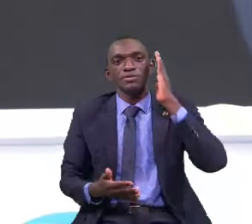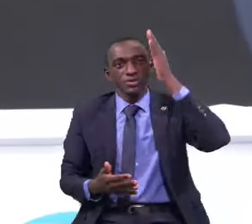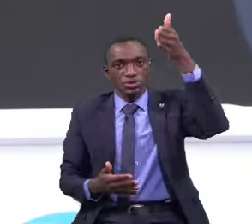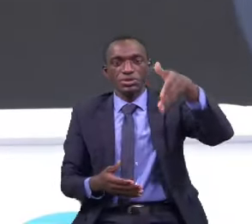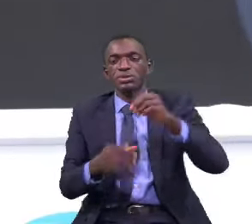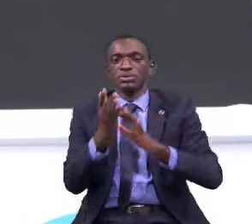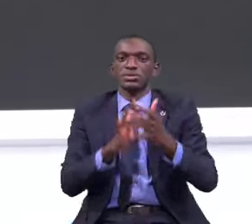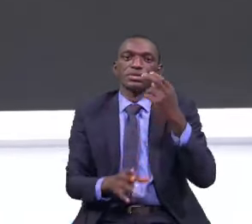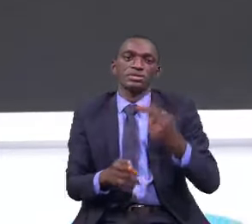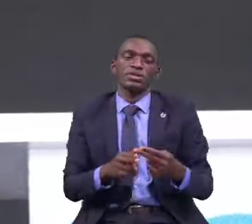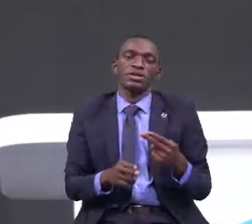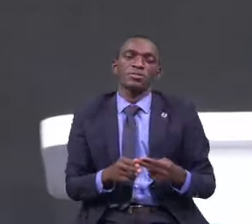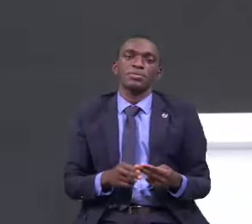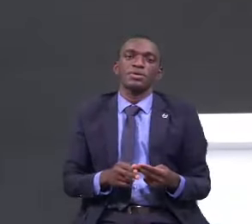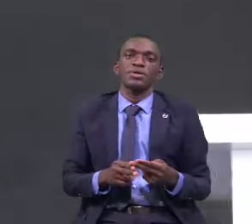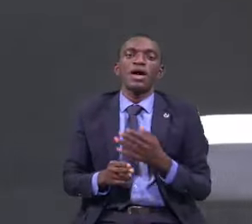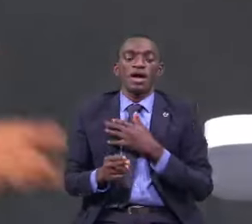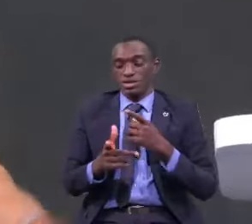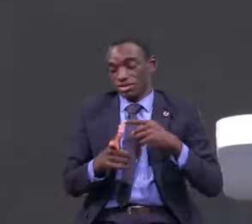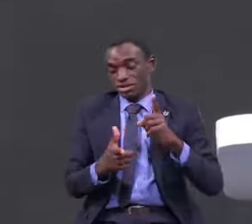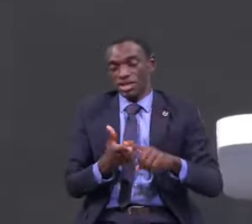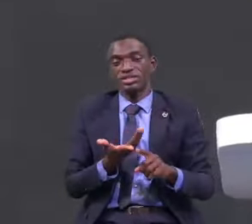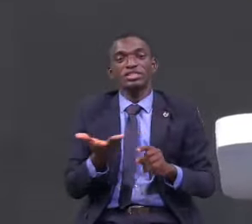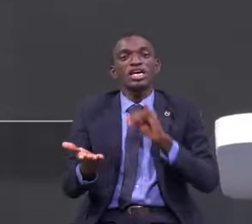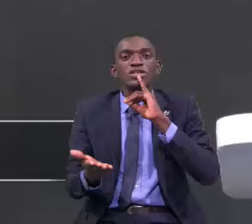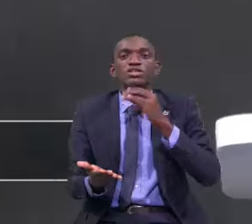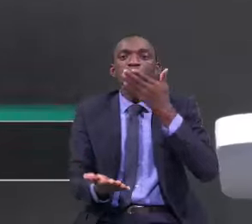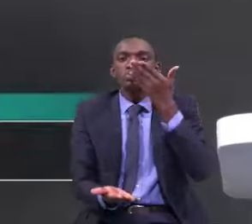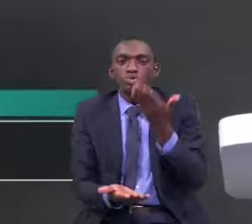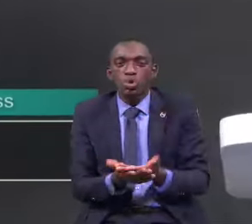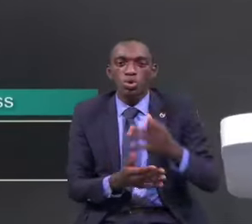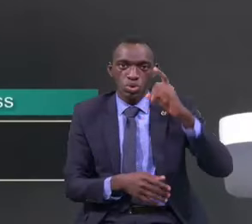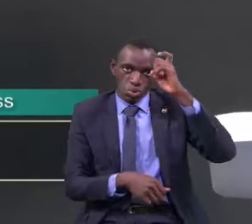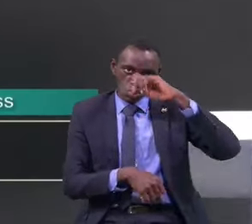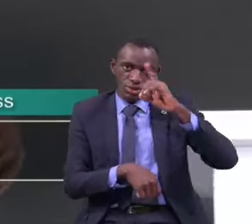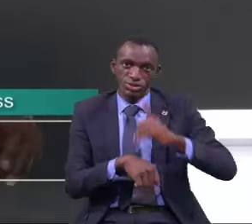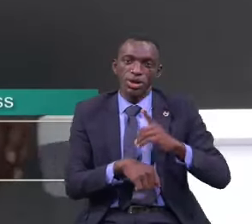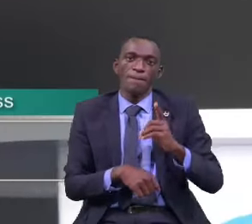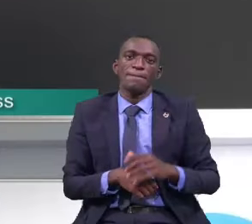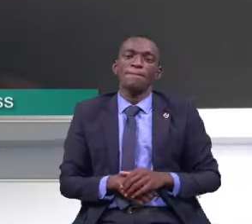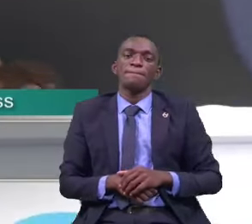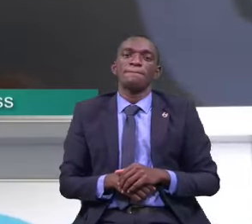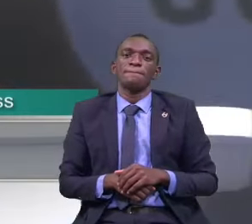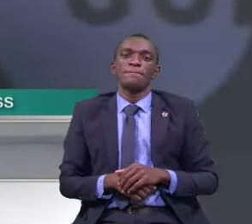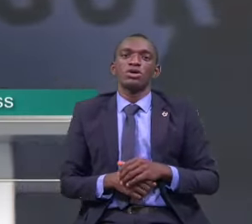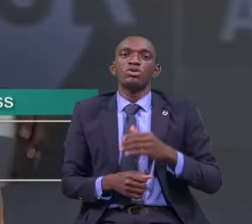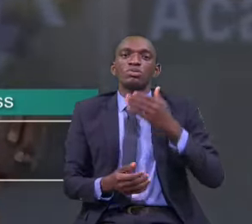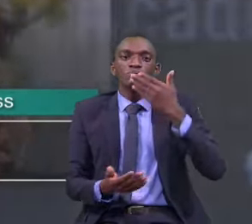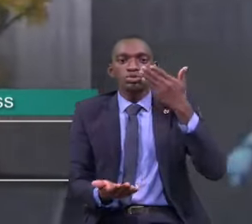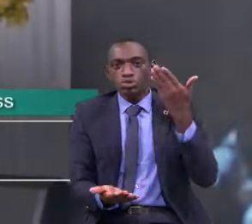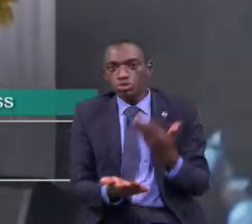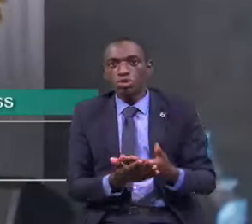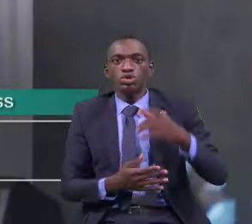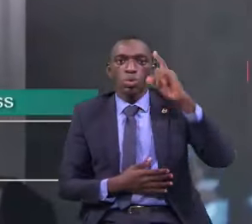And then there is good wisdom. good wisdom? Une